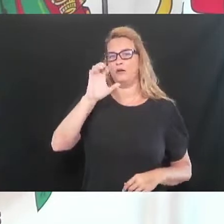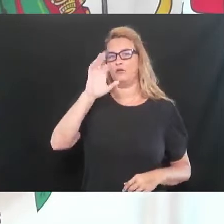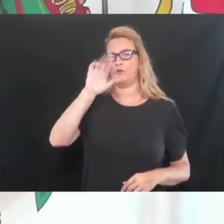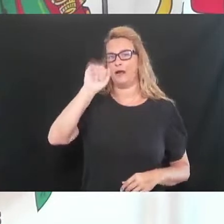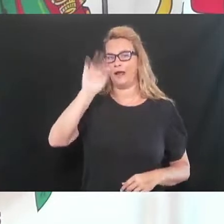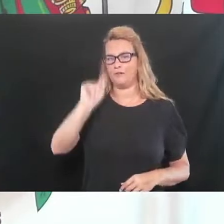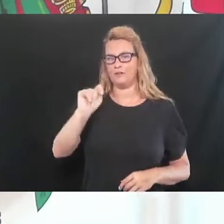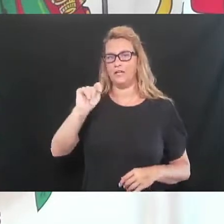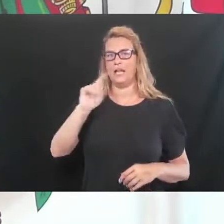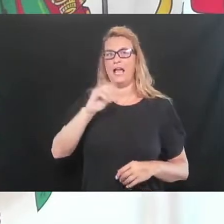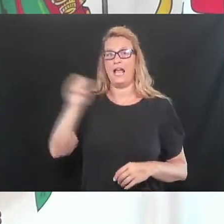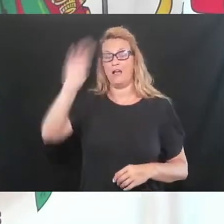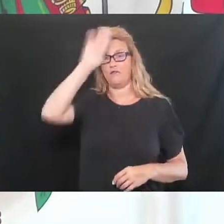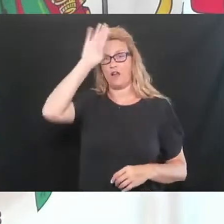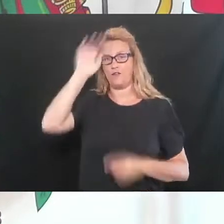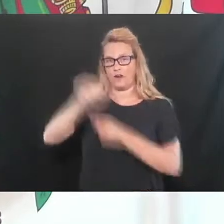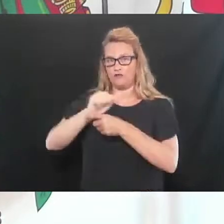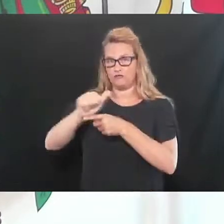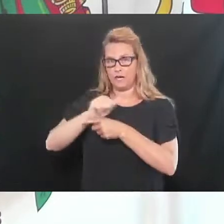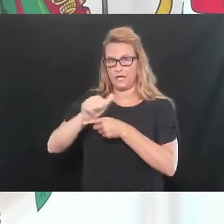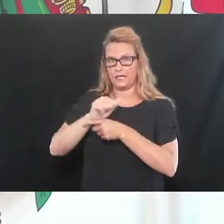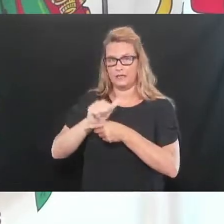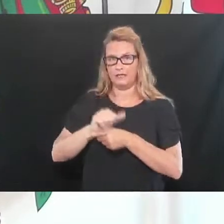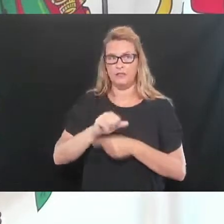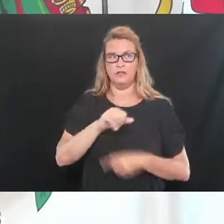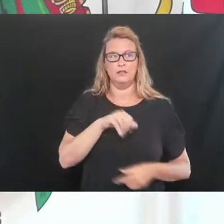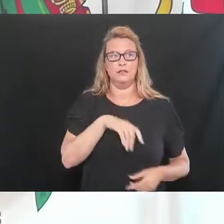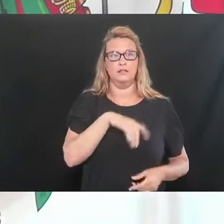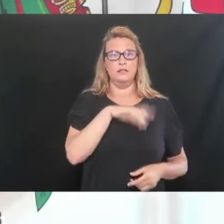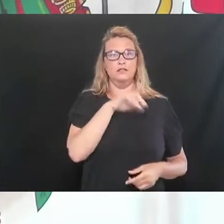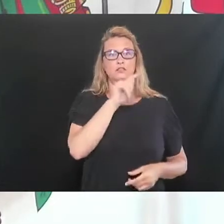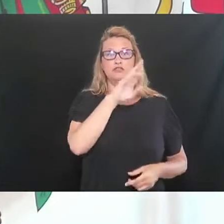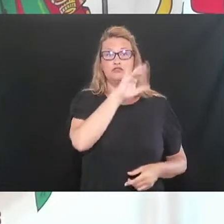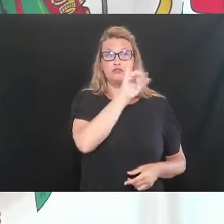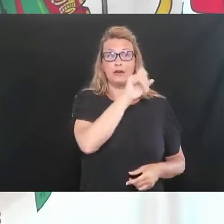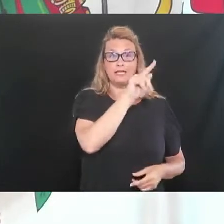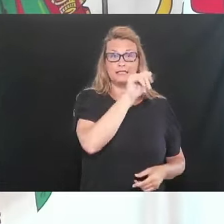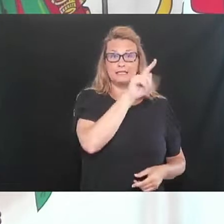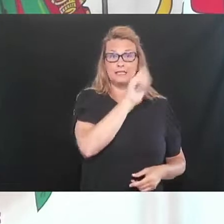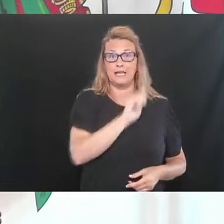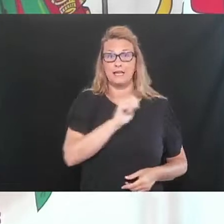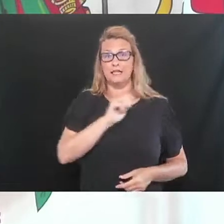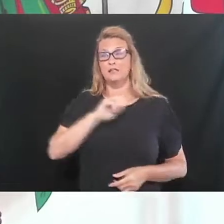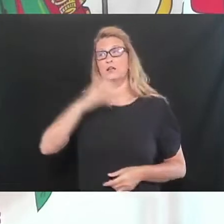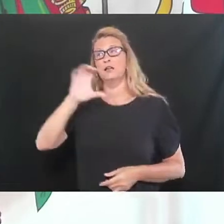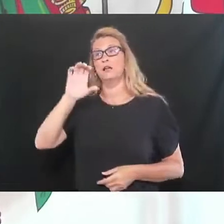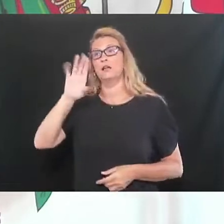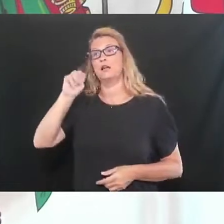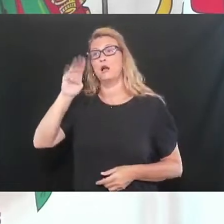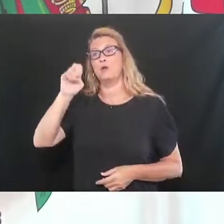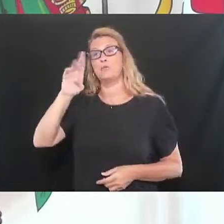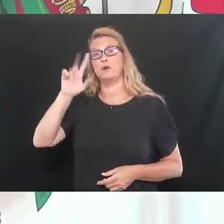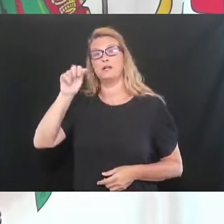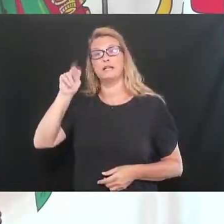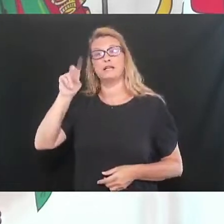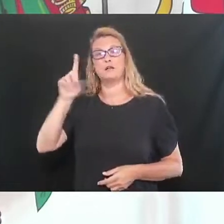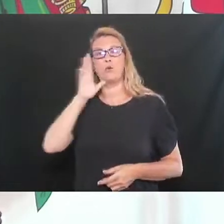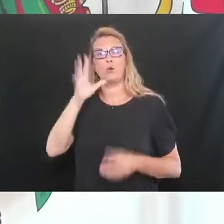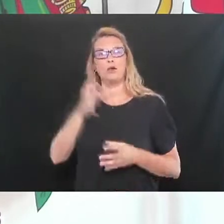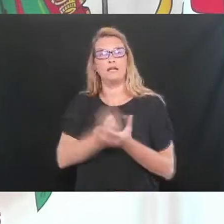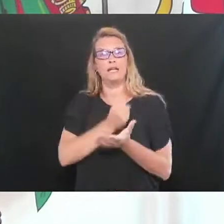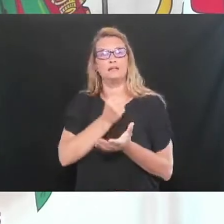training. You know, there's two airports, Huntington Tri-State and Greater Cumberland Regional, that will receive special